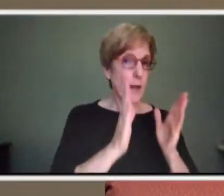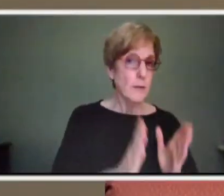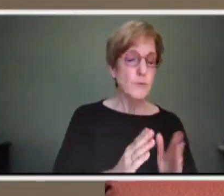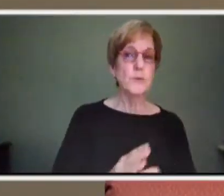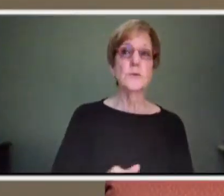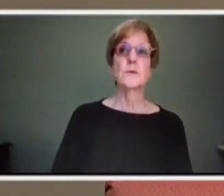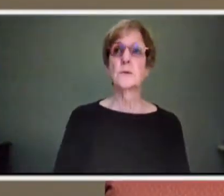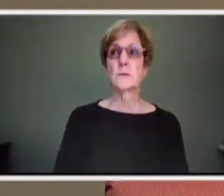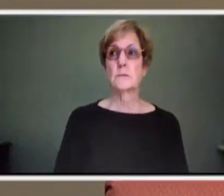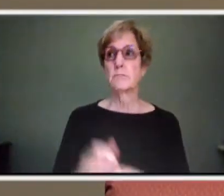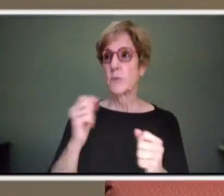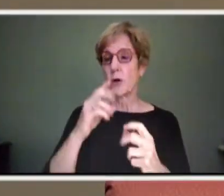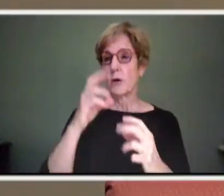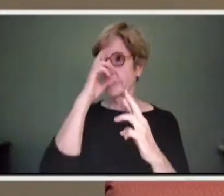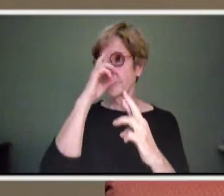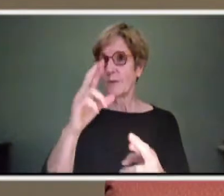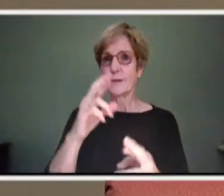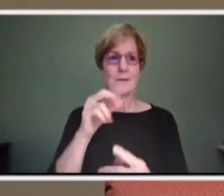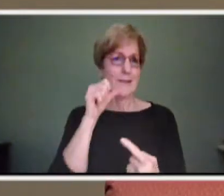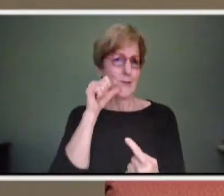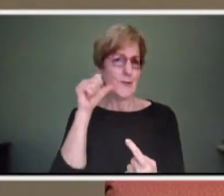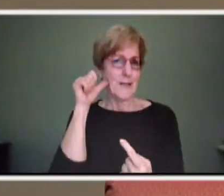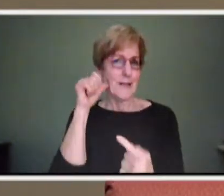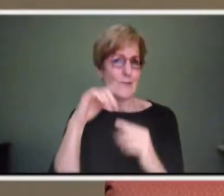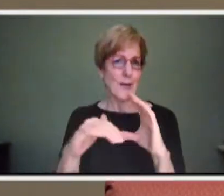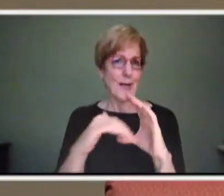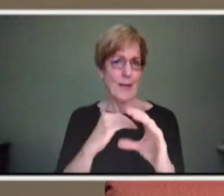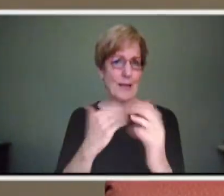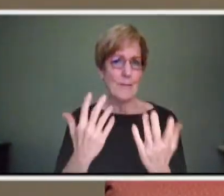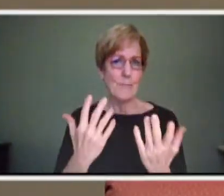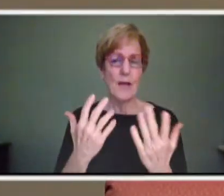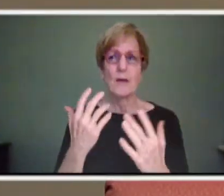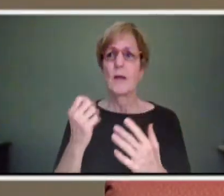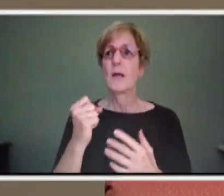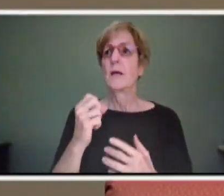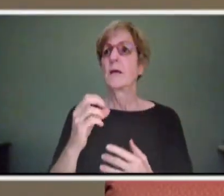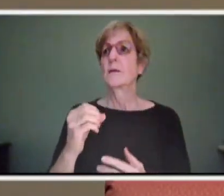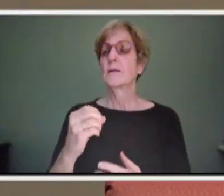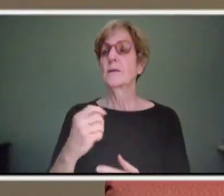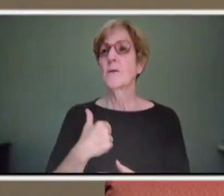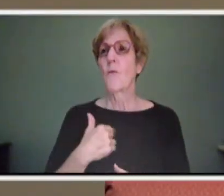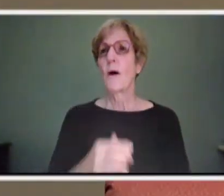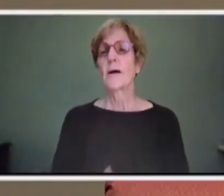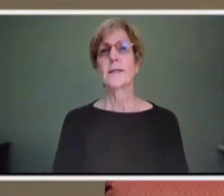got the email yesterday, and so obviously I